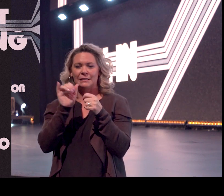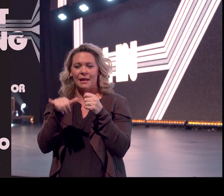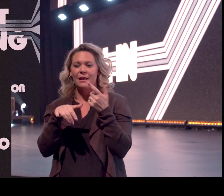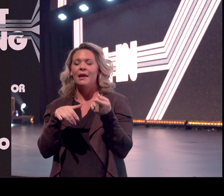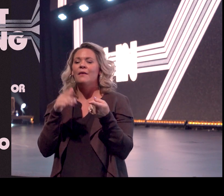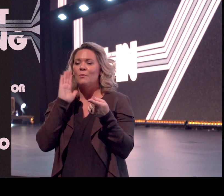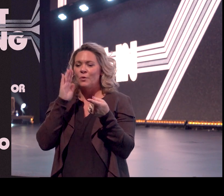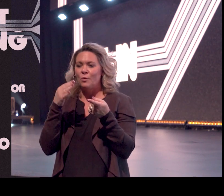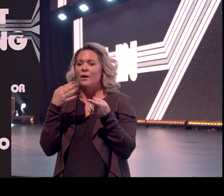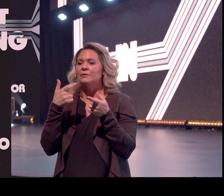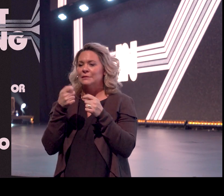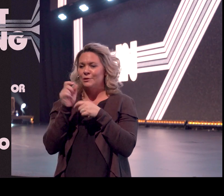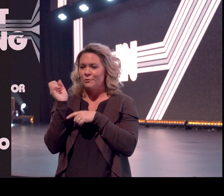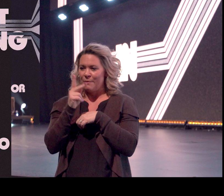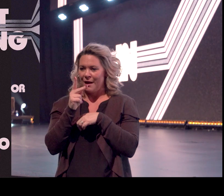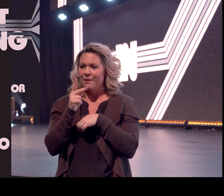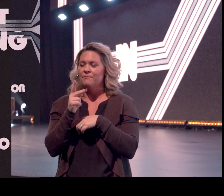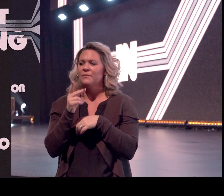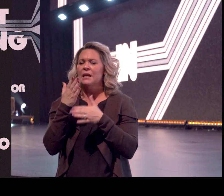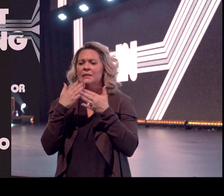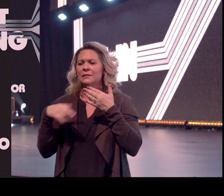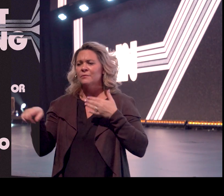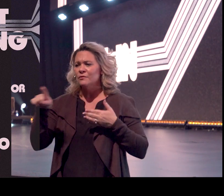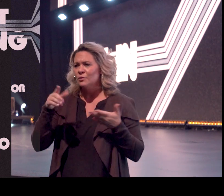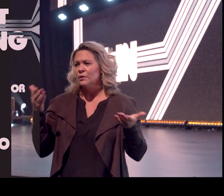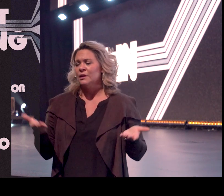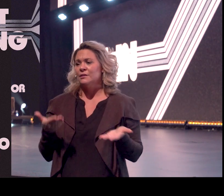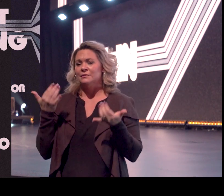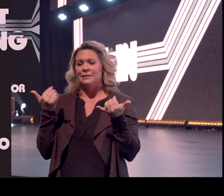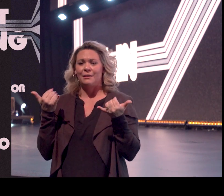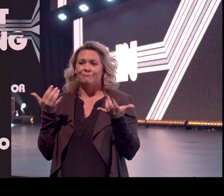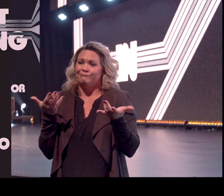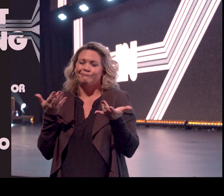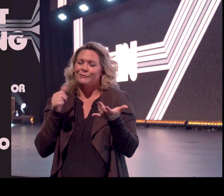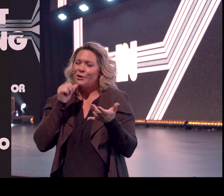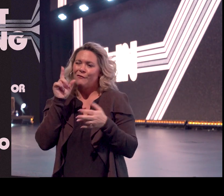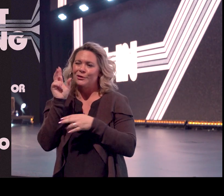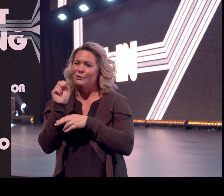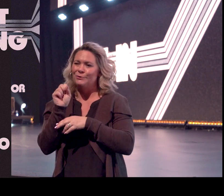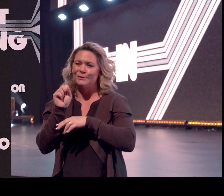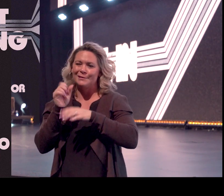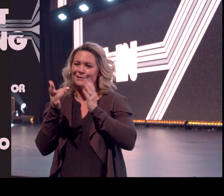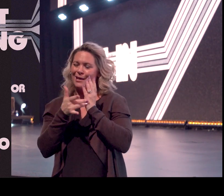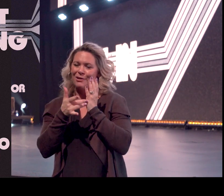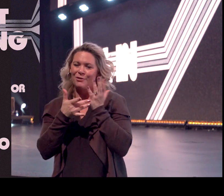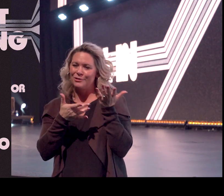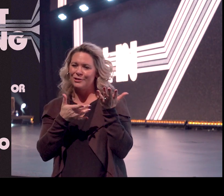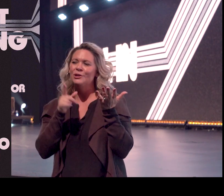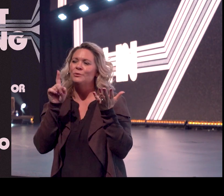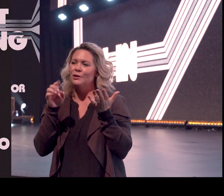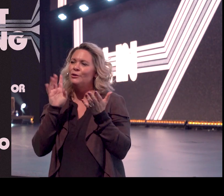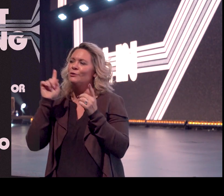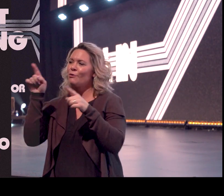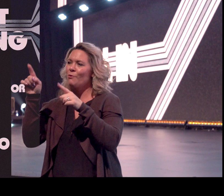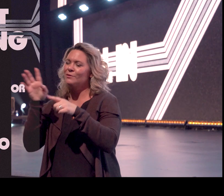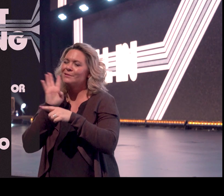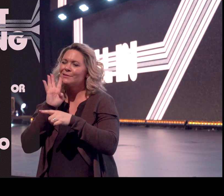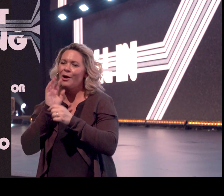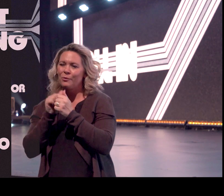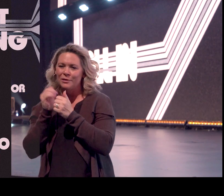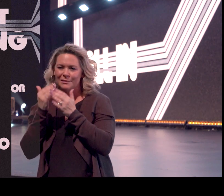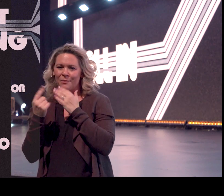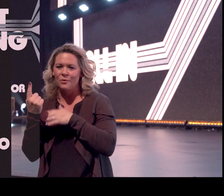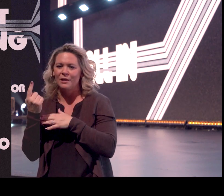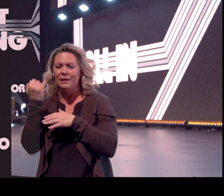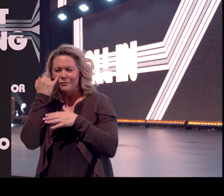to 72020. We'll follow up with you. But some of you here today, you don't need to use technology or text somebody. You need to go